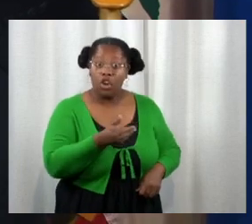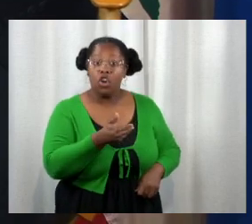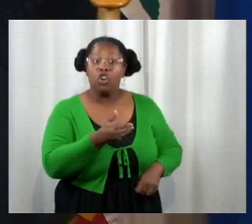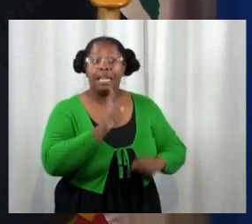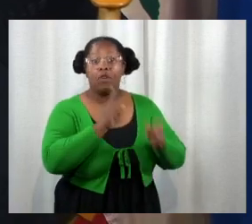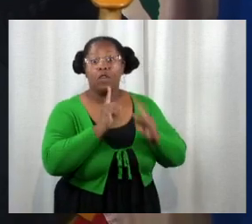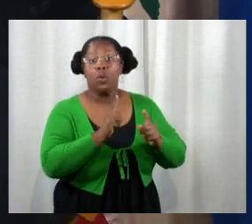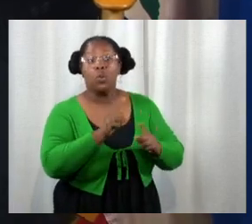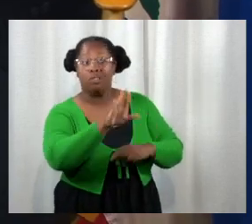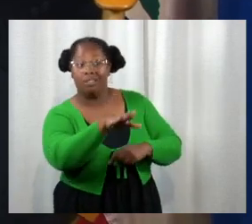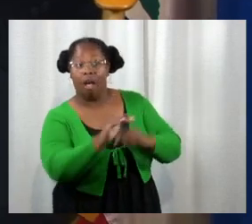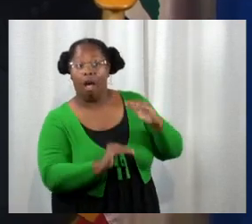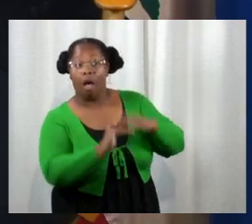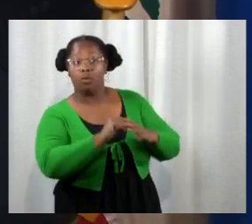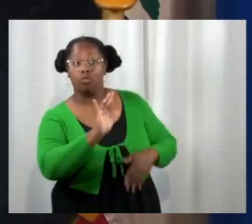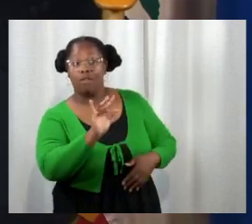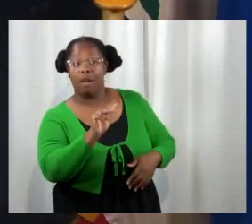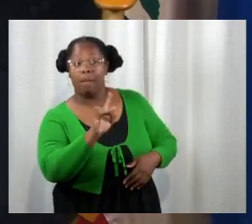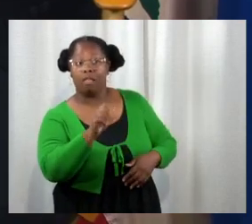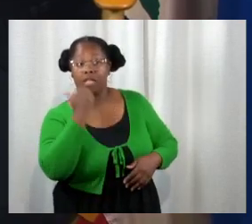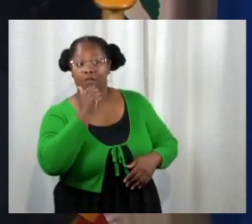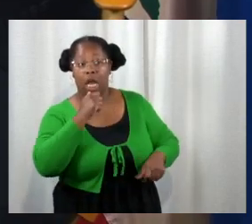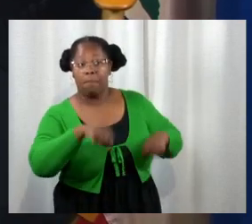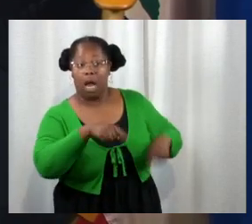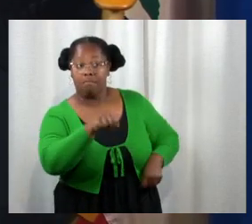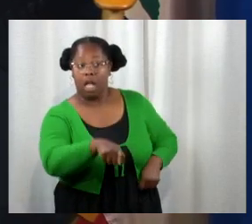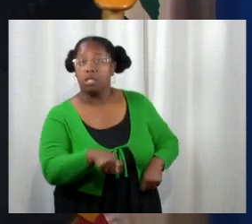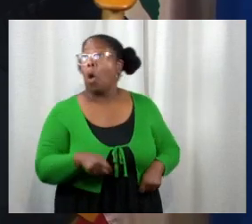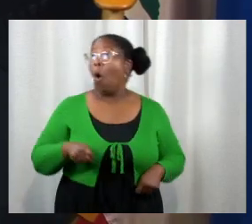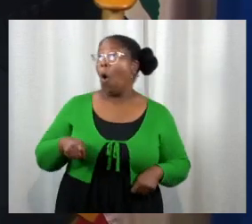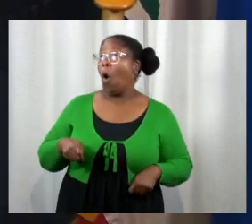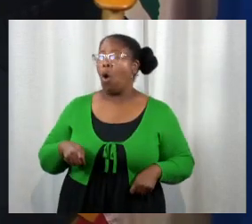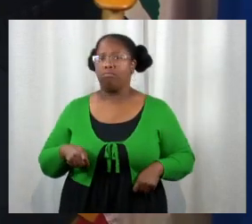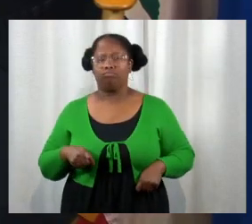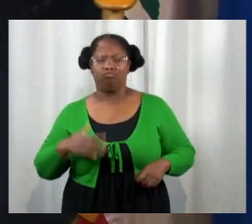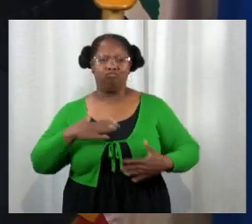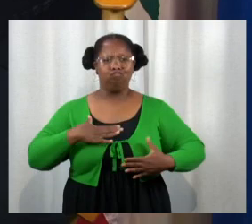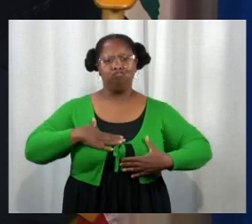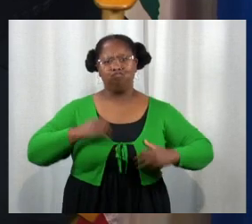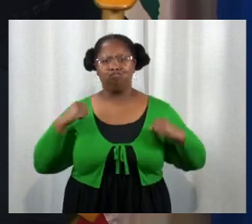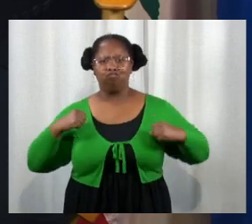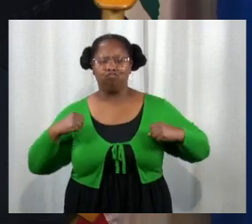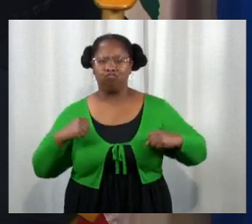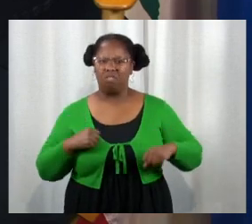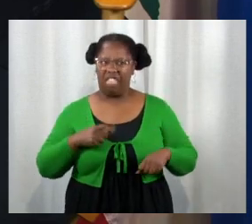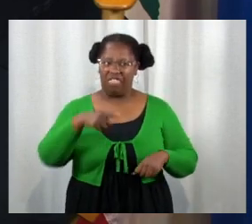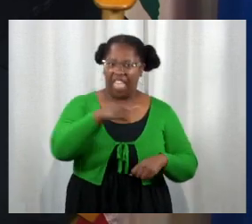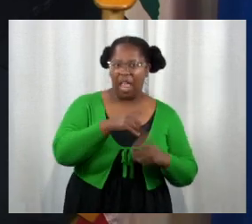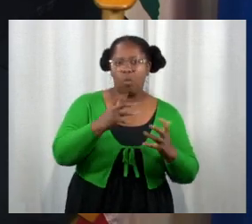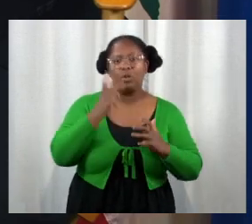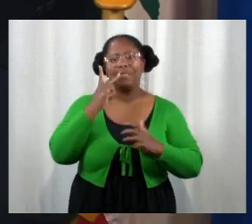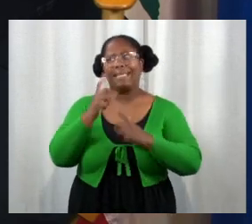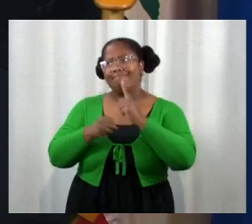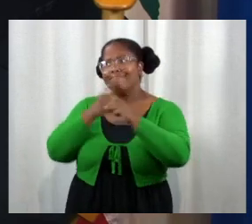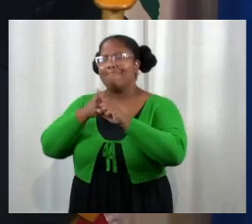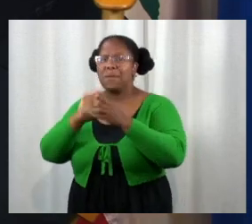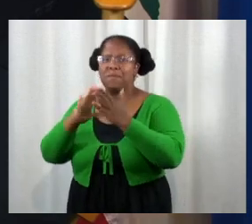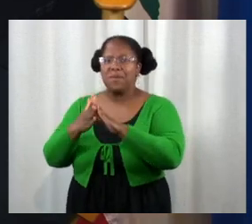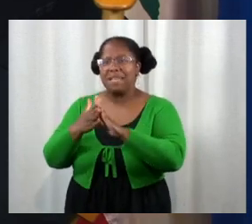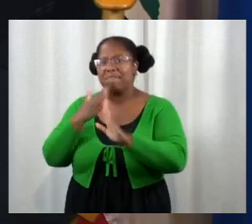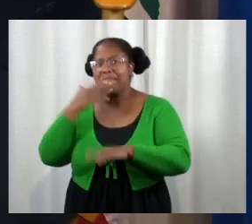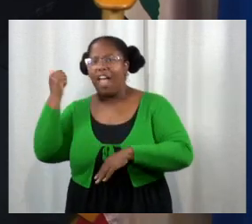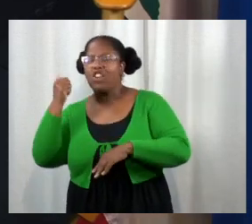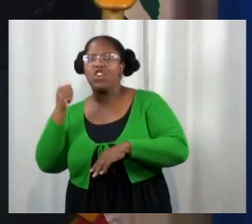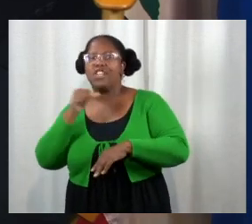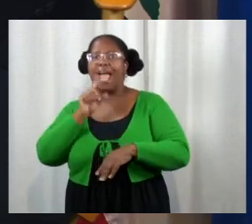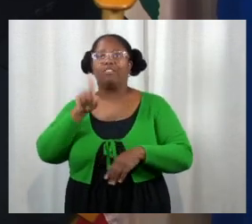fit. And they too also want to see a difference in the community from a firsthand level, as opposed to something that I'm just